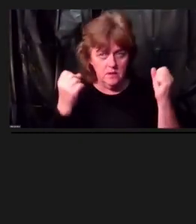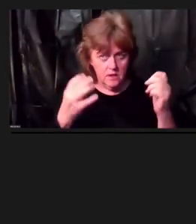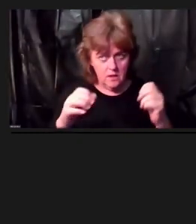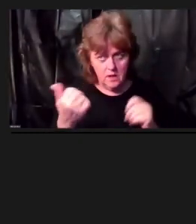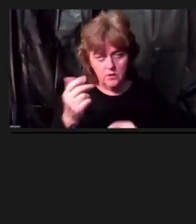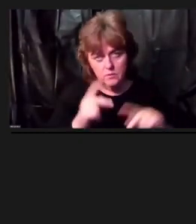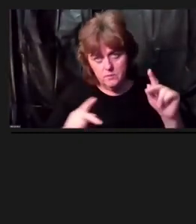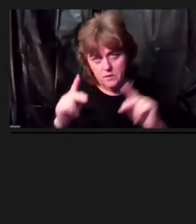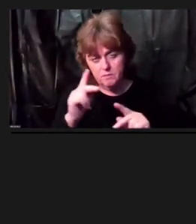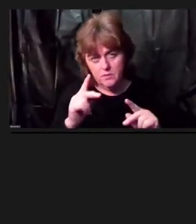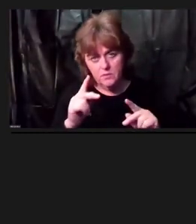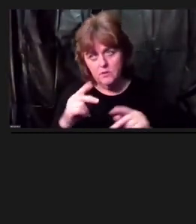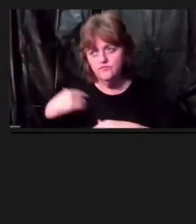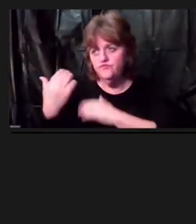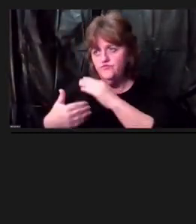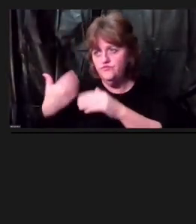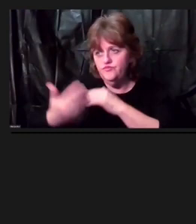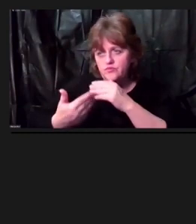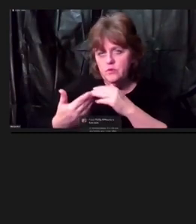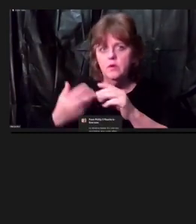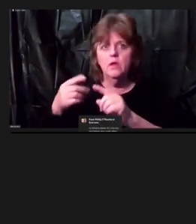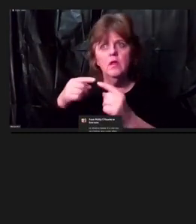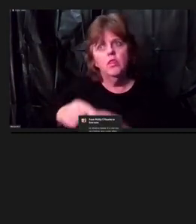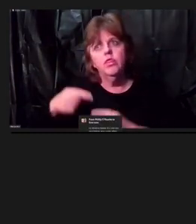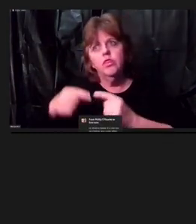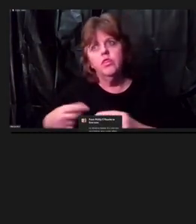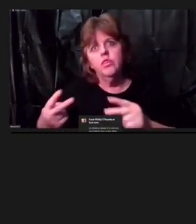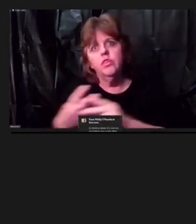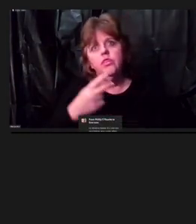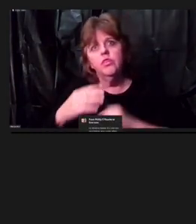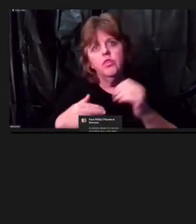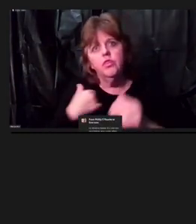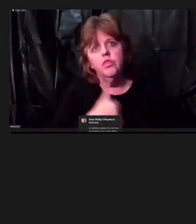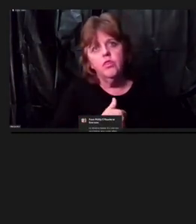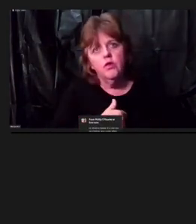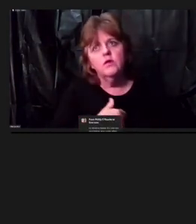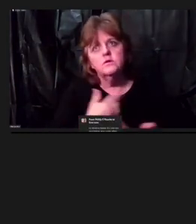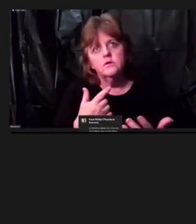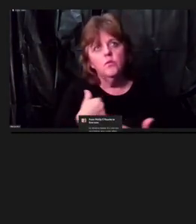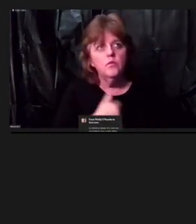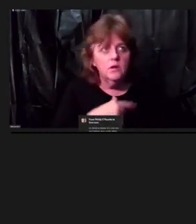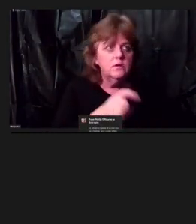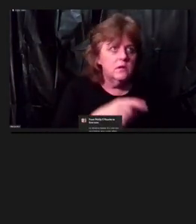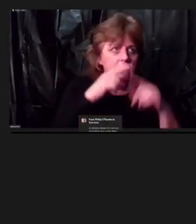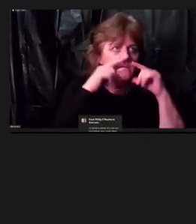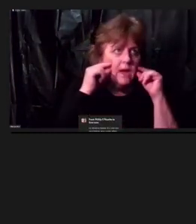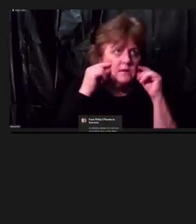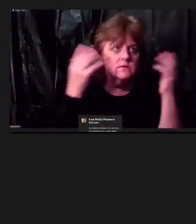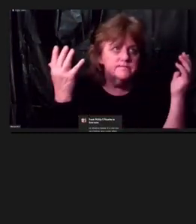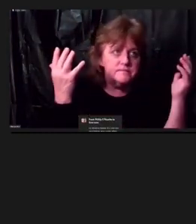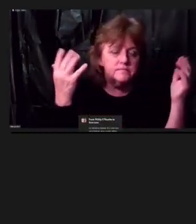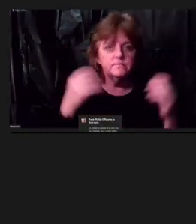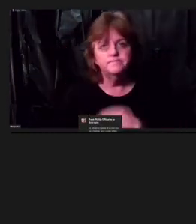other people, a lot of other generations have sacrificed a heck of a lot more than us having to wear a mask. So